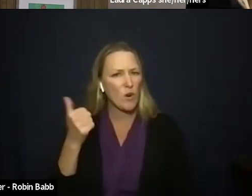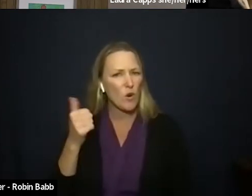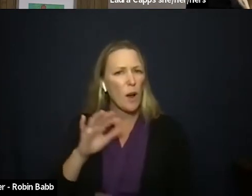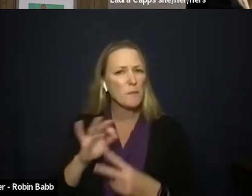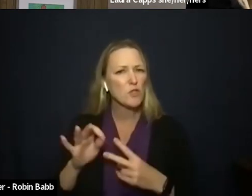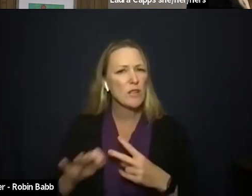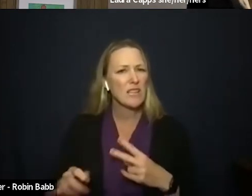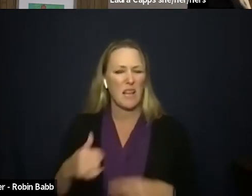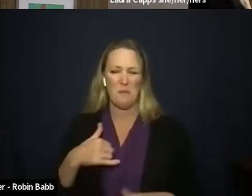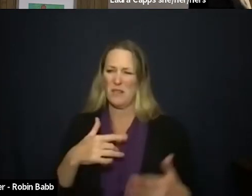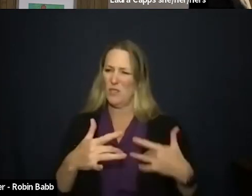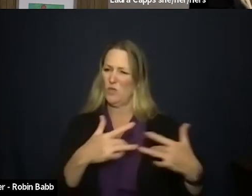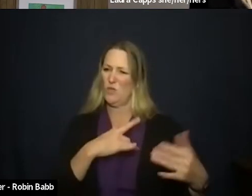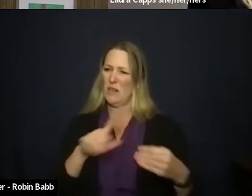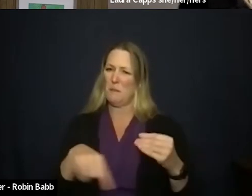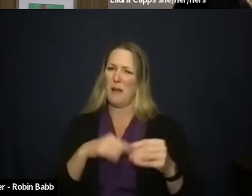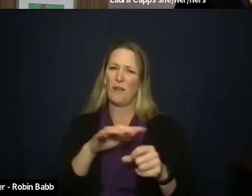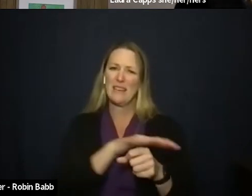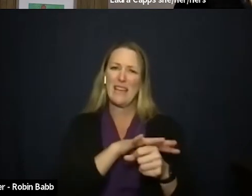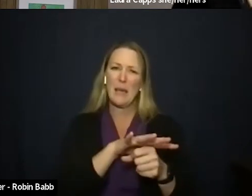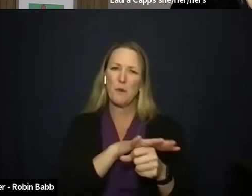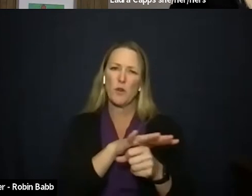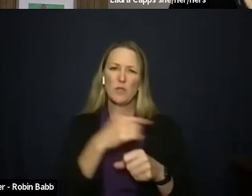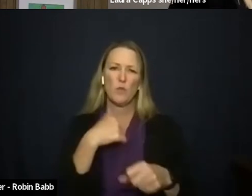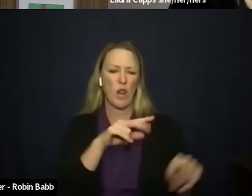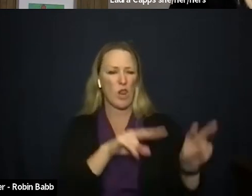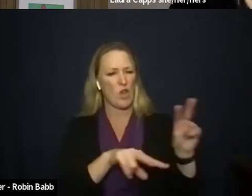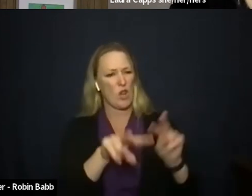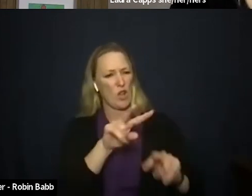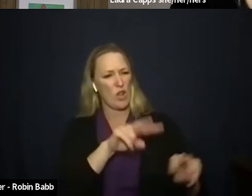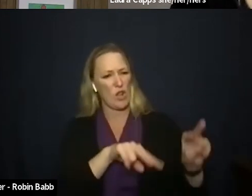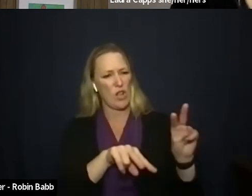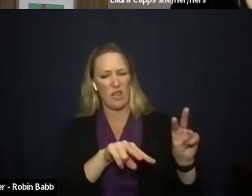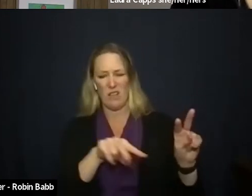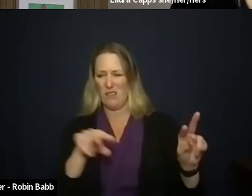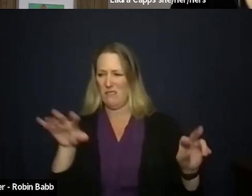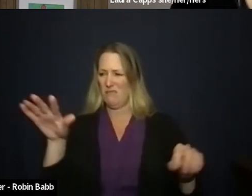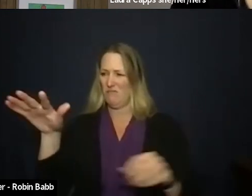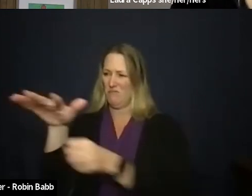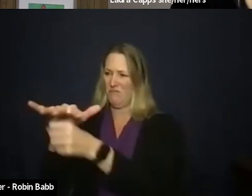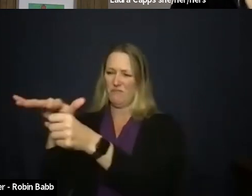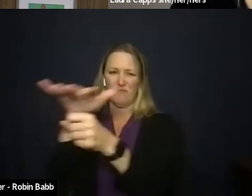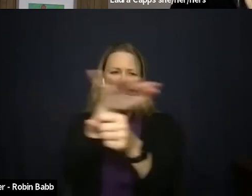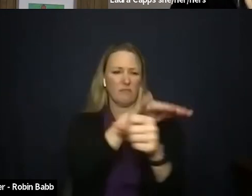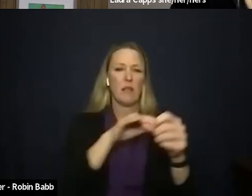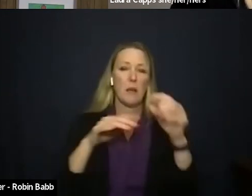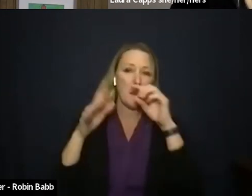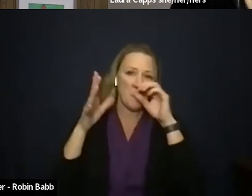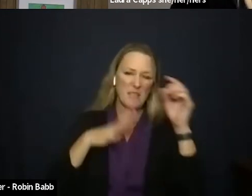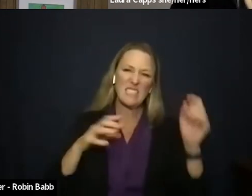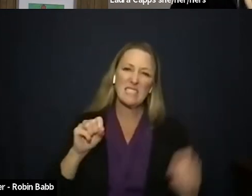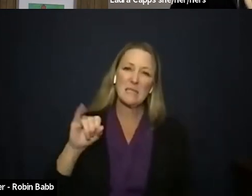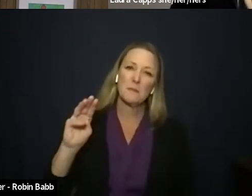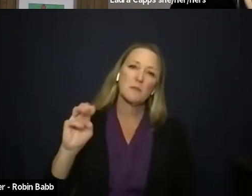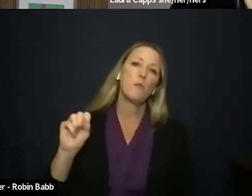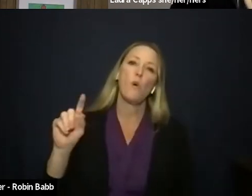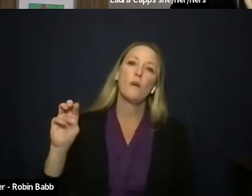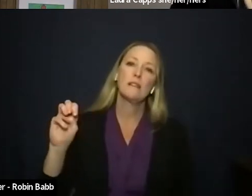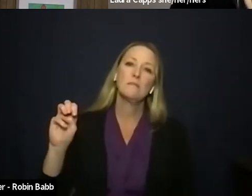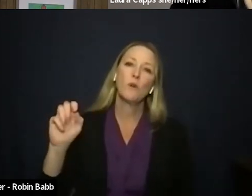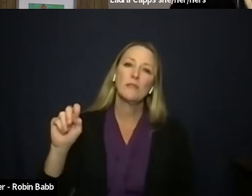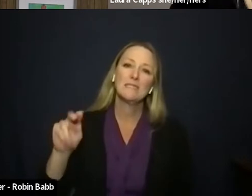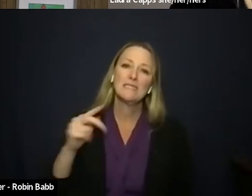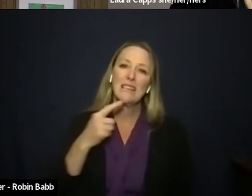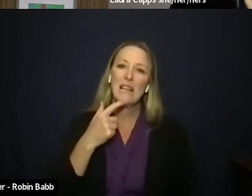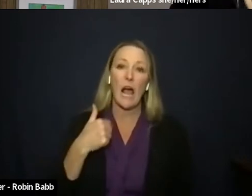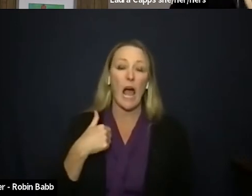concerned about like the neighborhoods that we would be looking at um and as ms sims milton said you know i also ran at